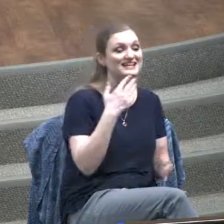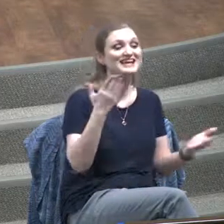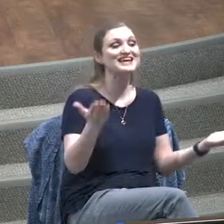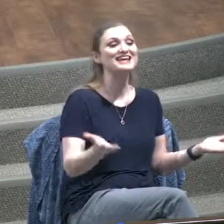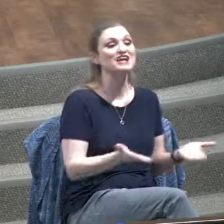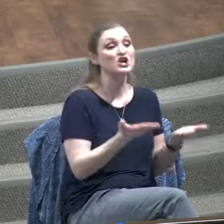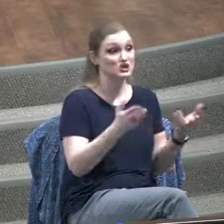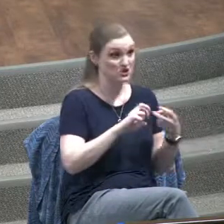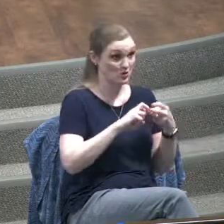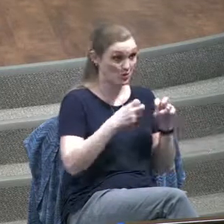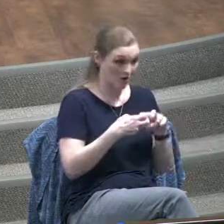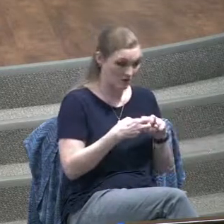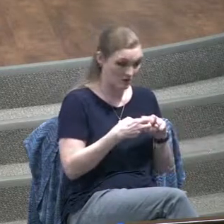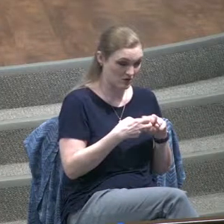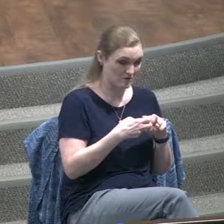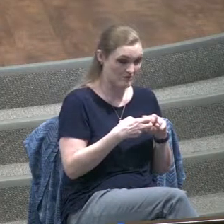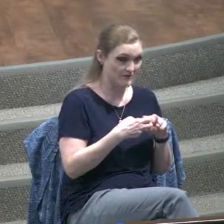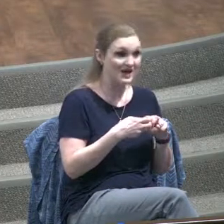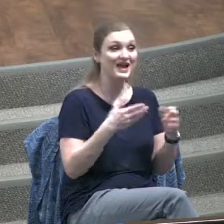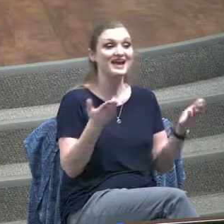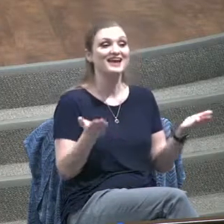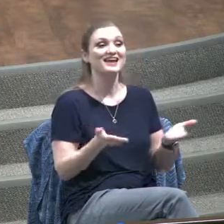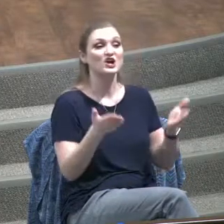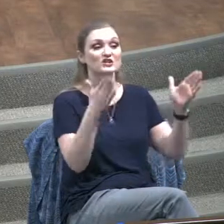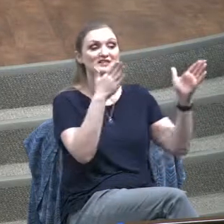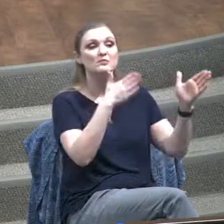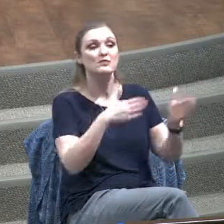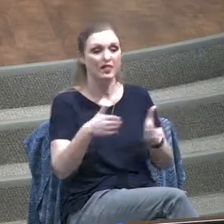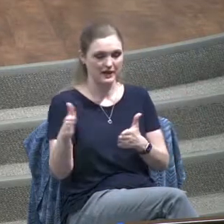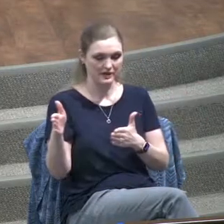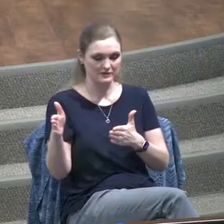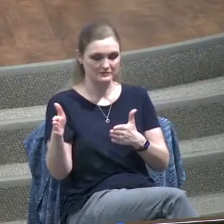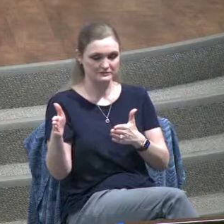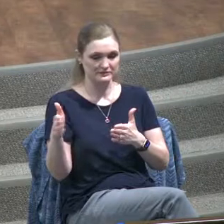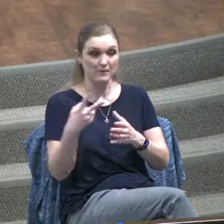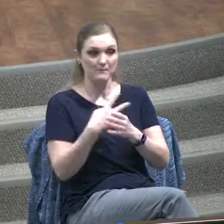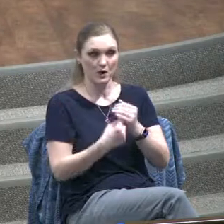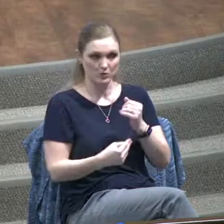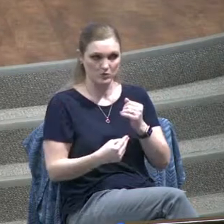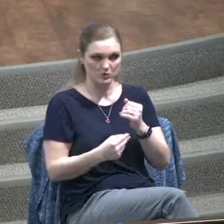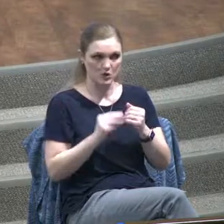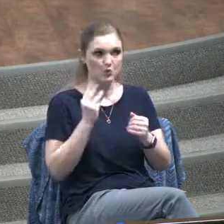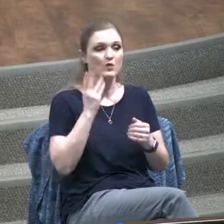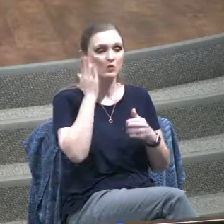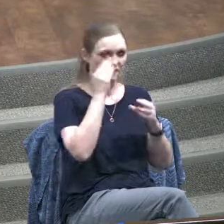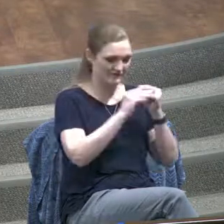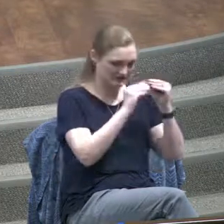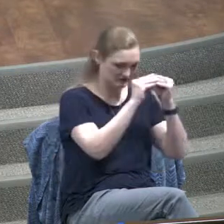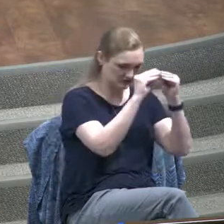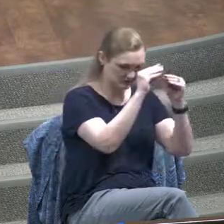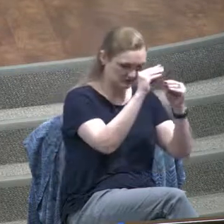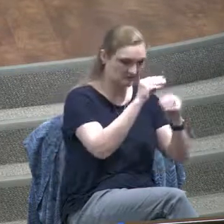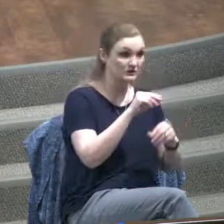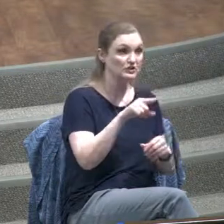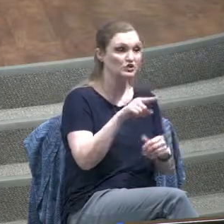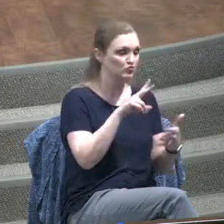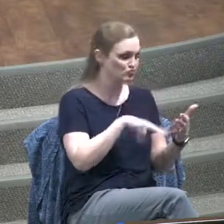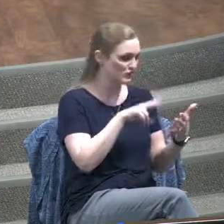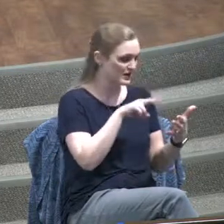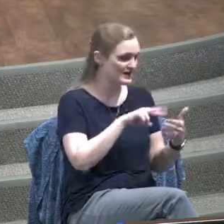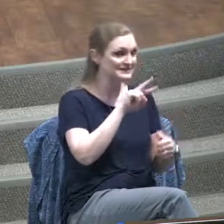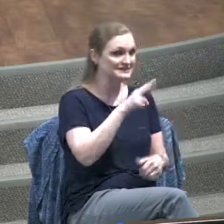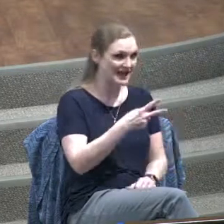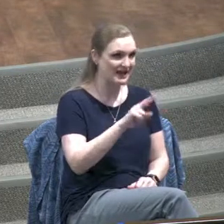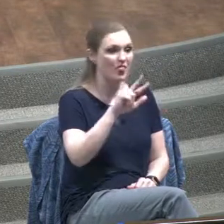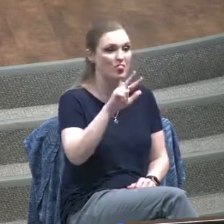the problem, here is the plan, and we're going to fix this. And you read 2nd and